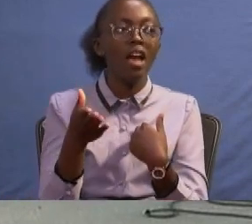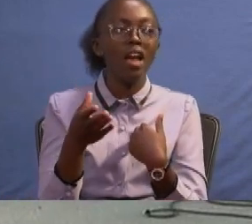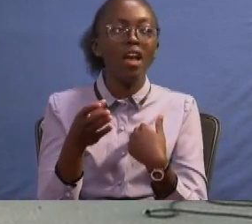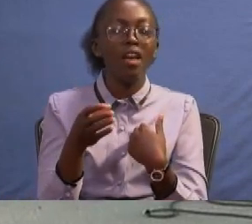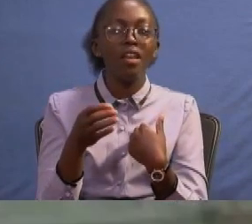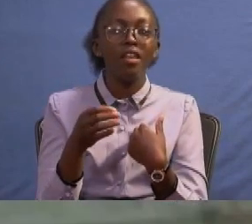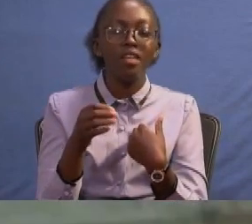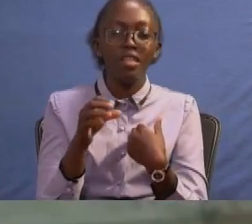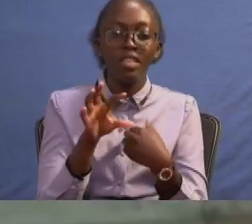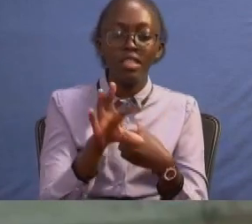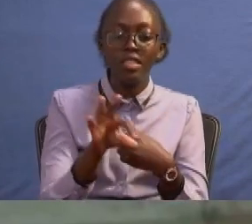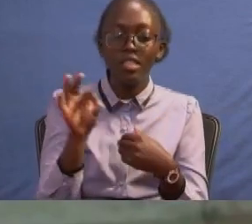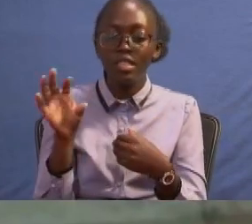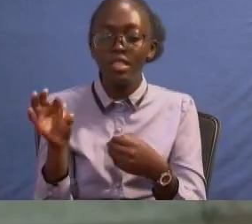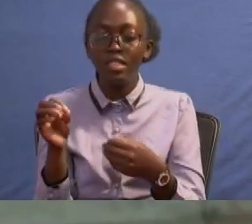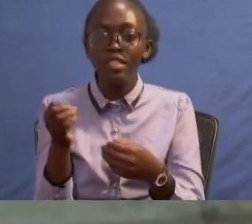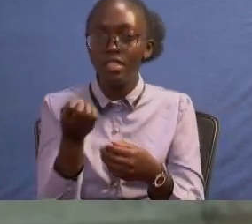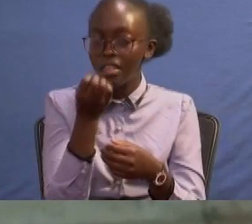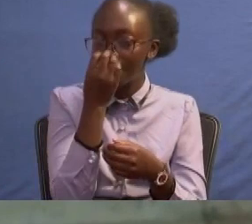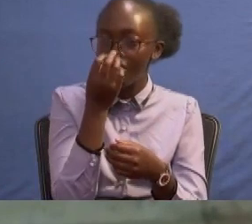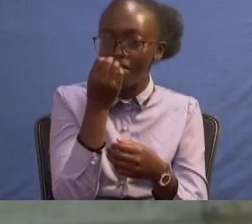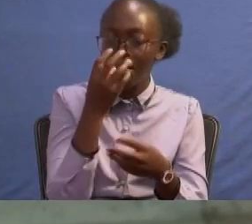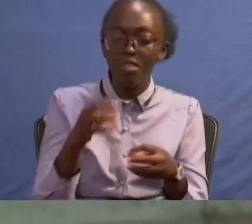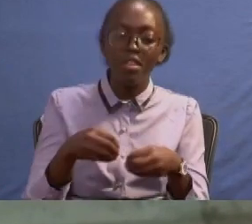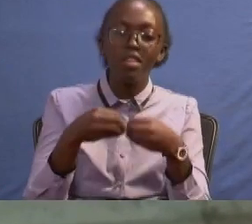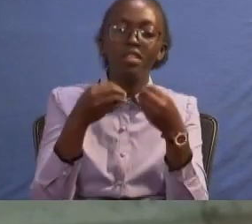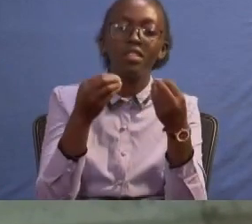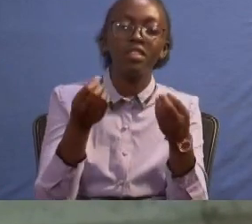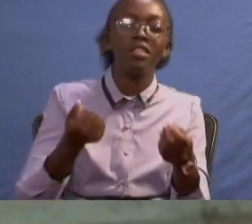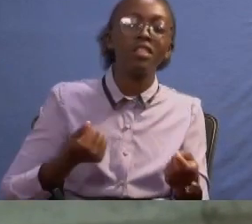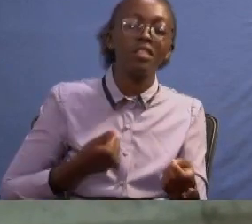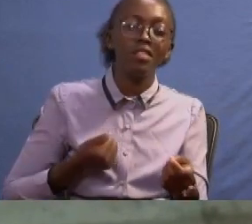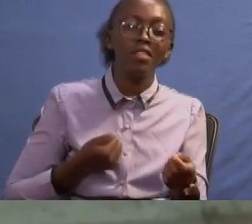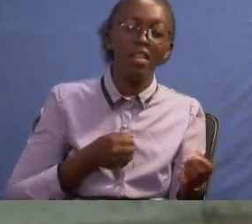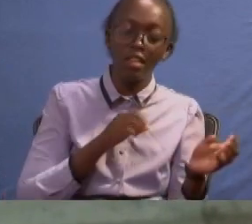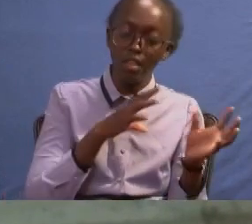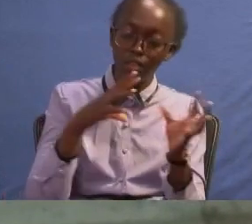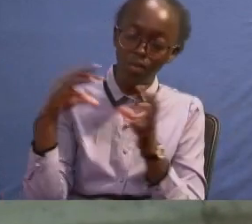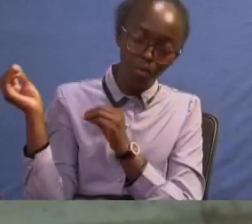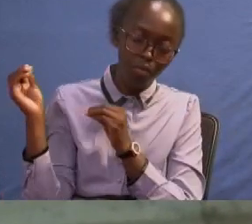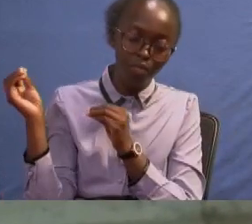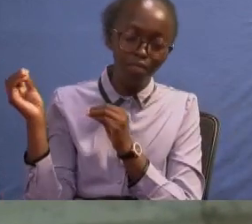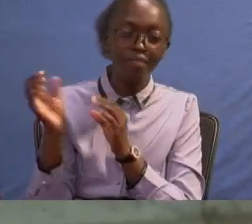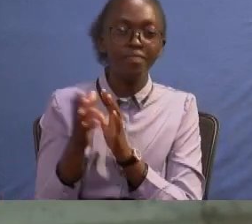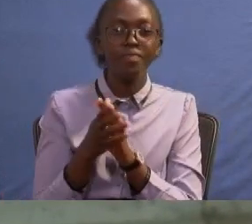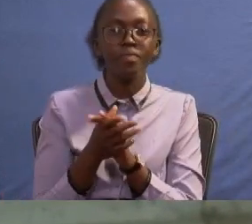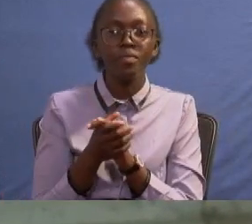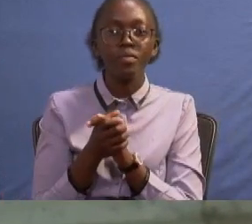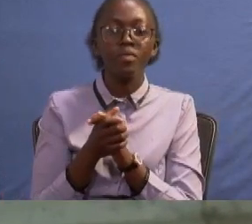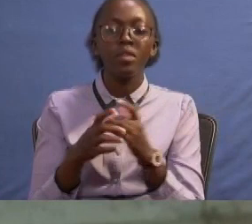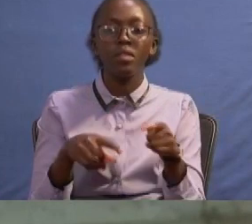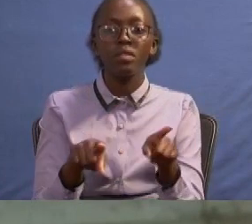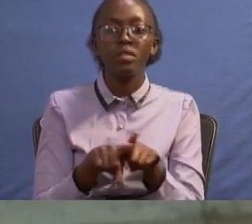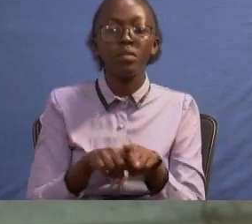the flowers and give her and say, good riddance. Another good one is coming. It is the same with a